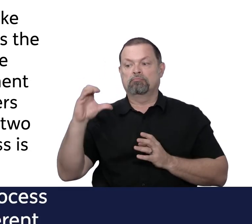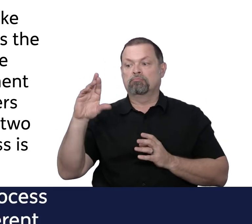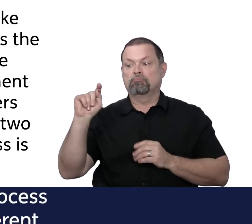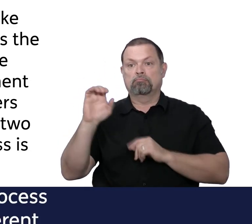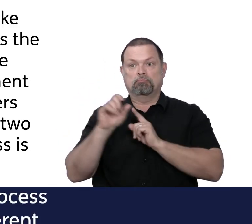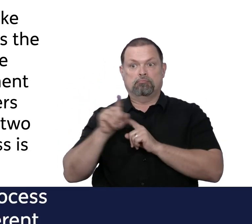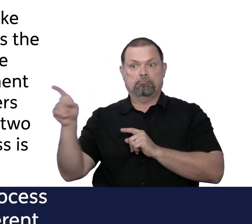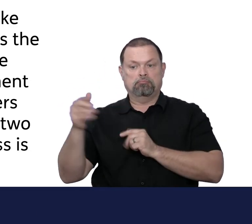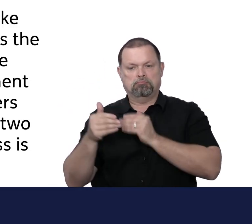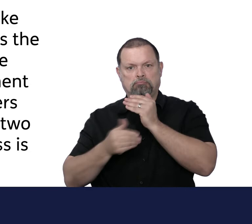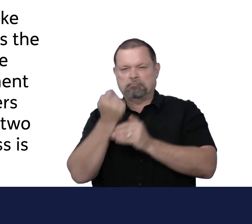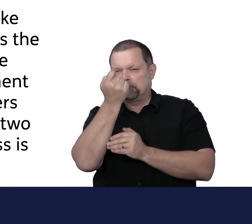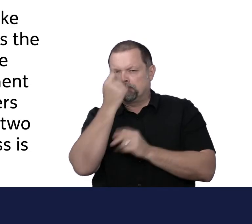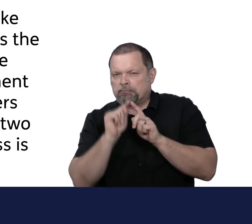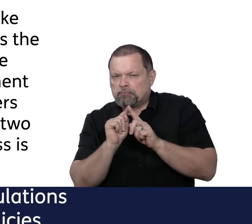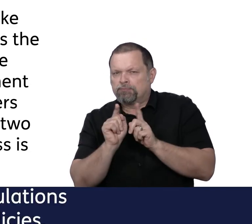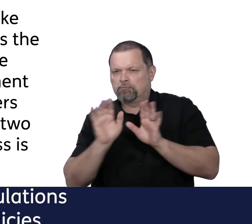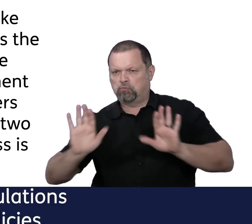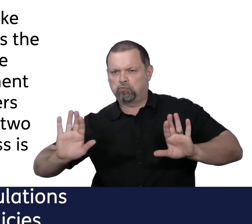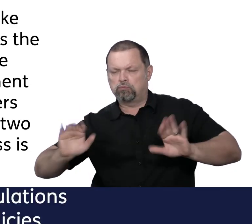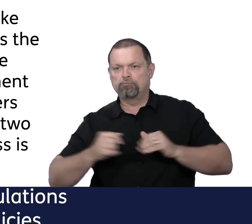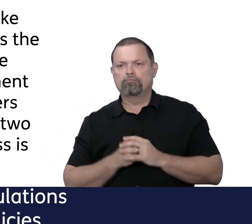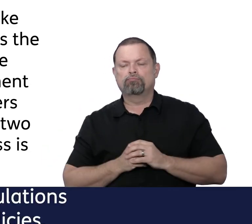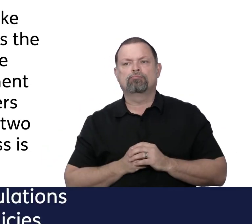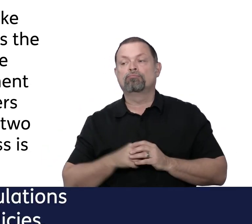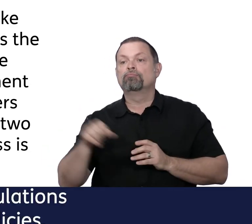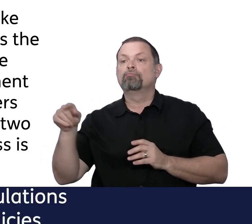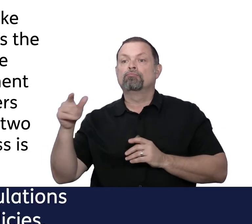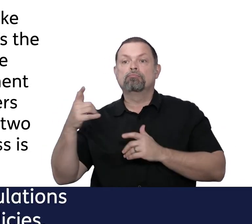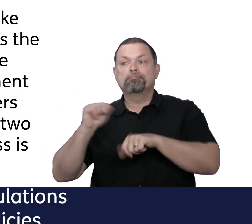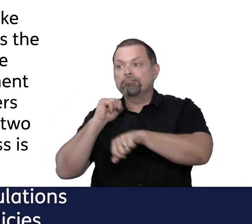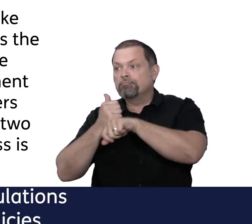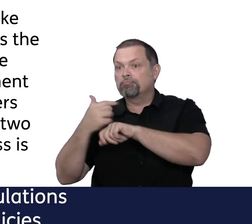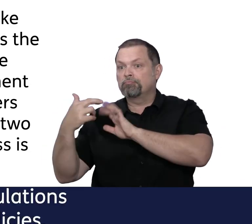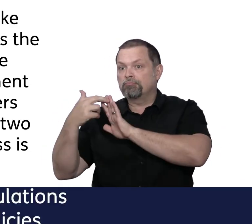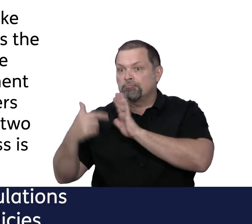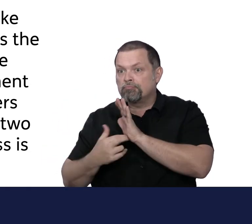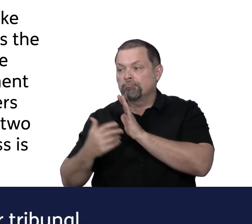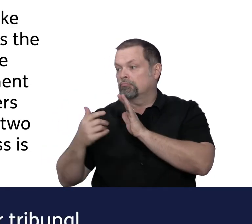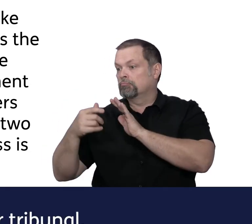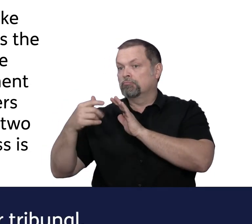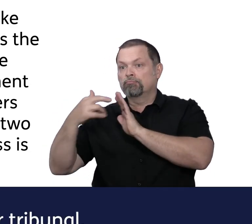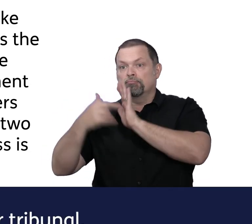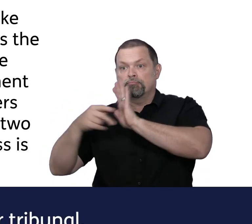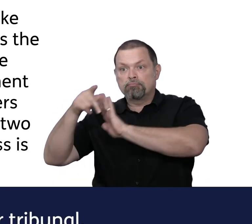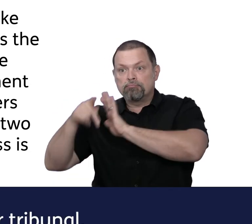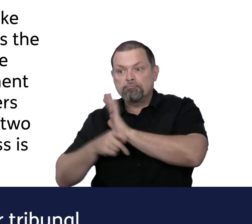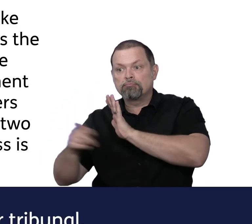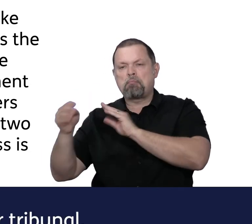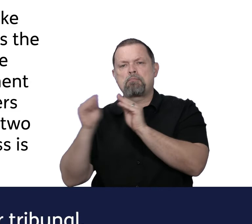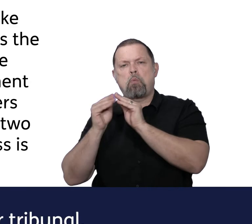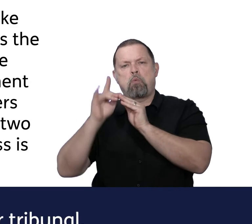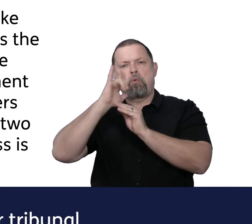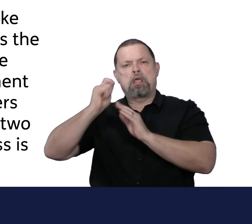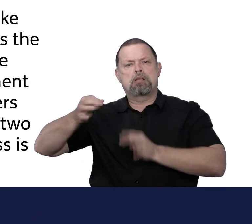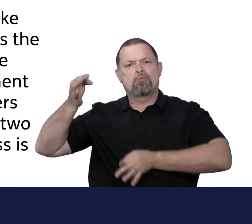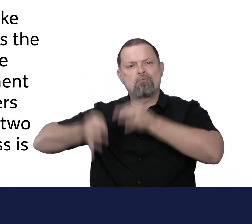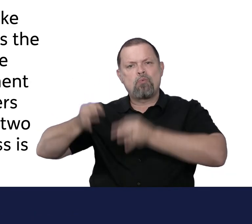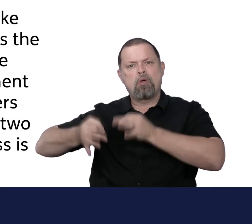process that's a little different. When they make regulations and regulatory policies, it is more like a court or